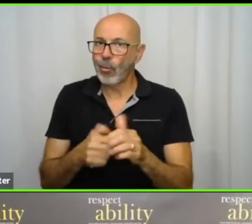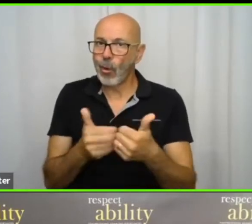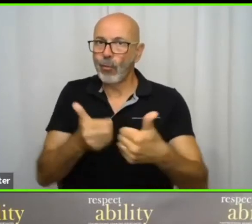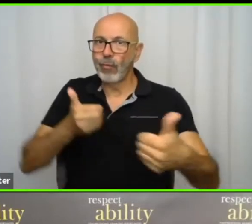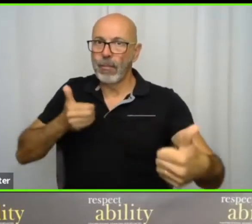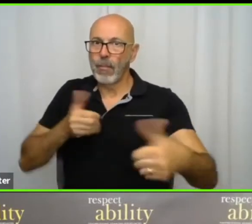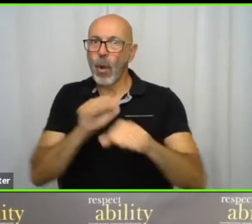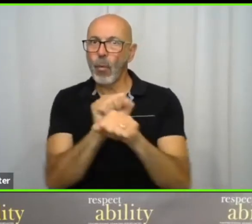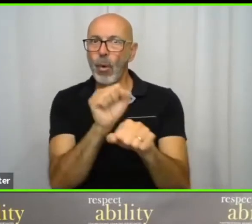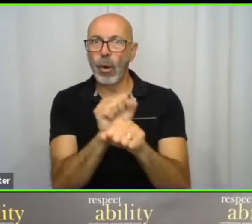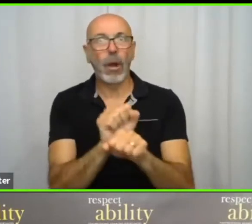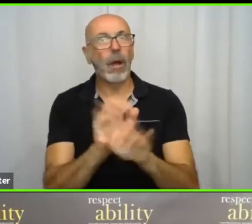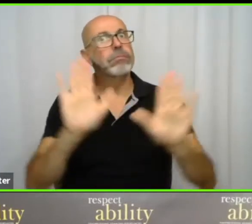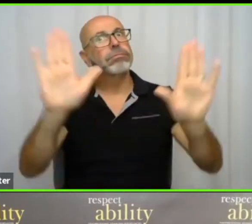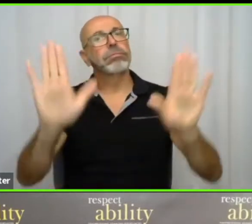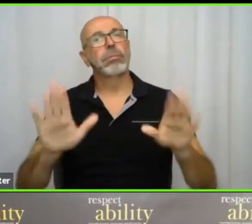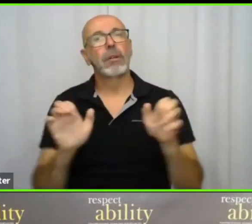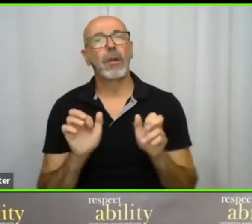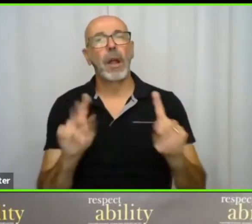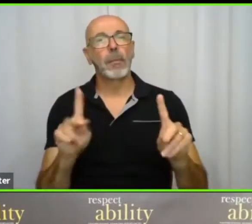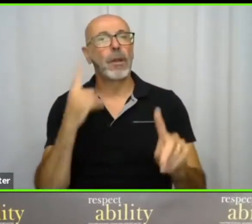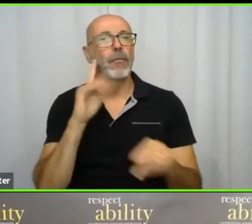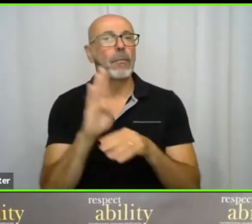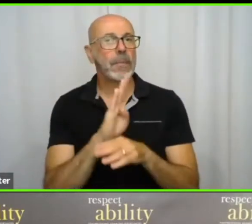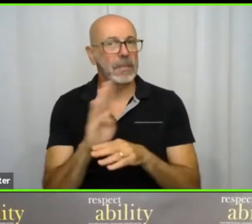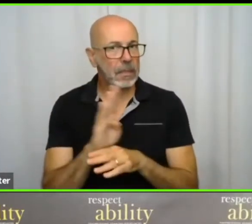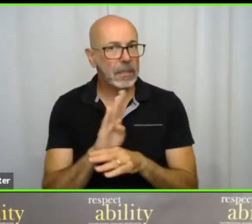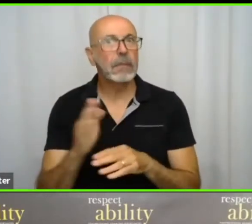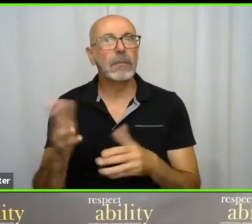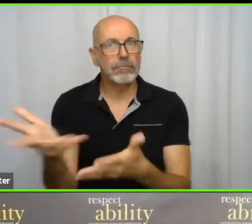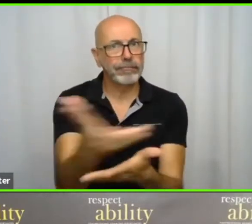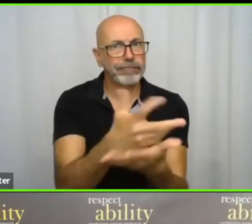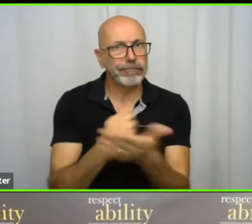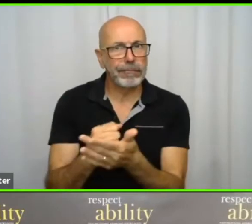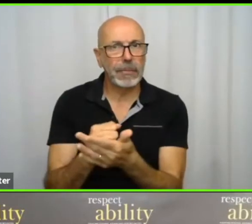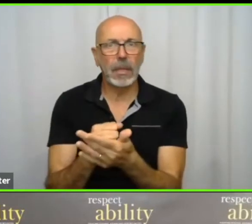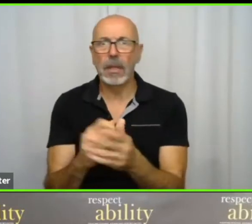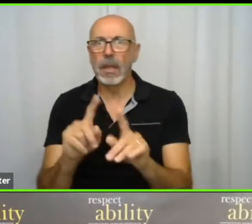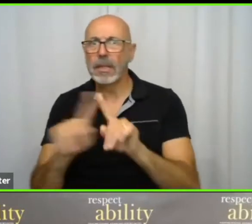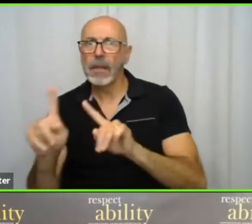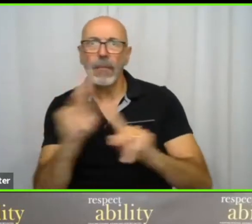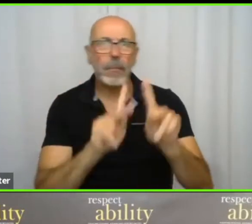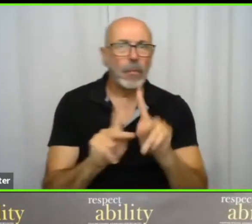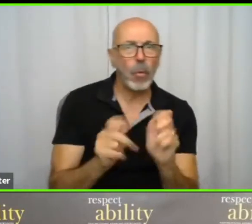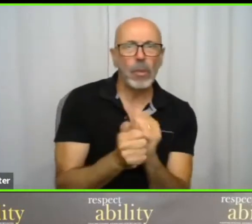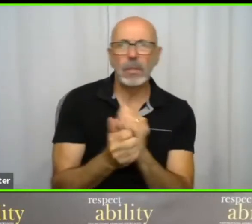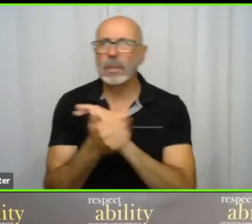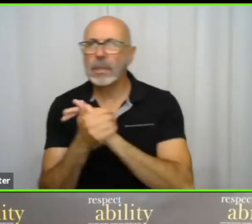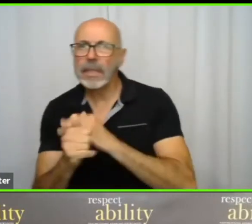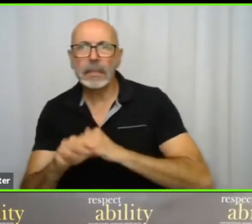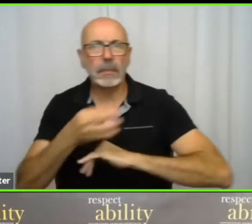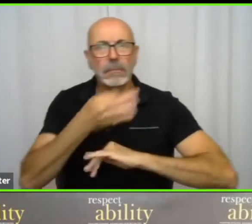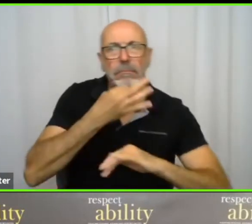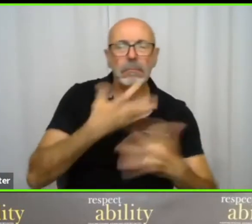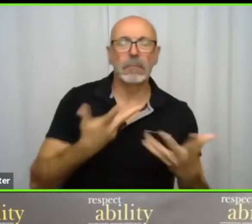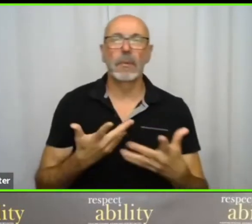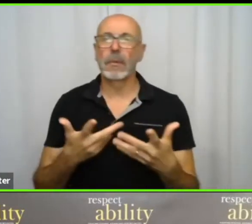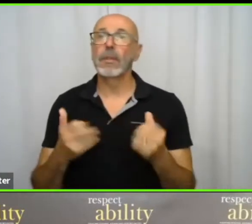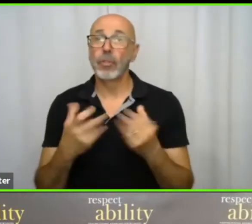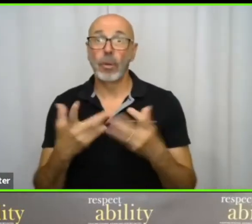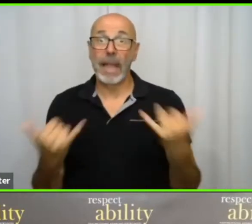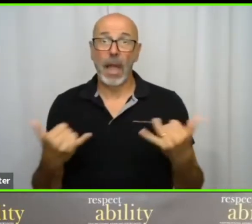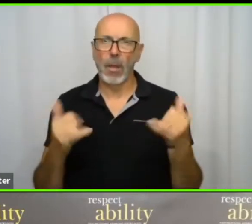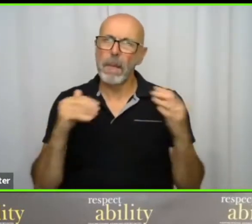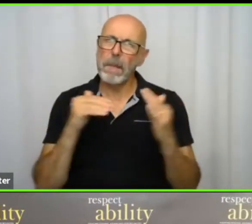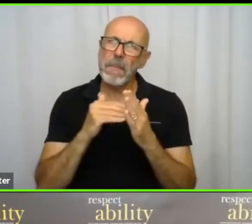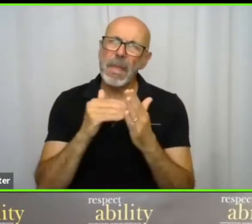huge opportunity for businesses to get those skills and talents. And the disability community has millions of workers